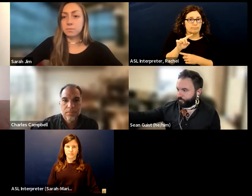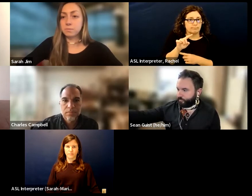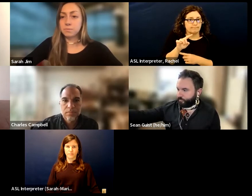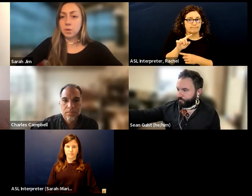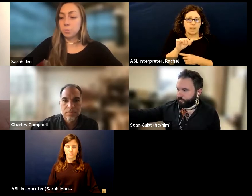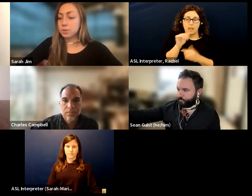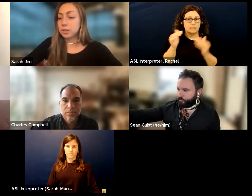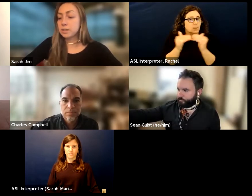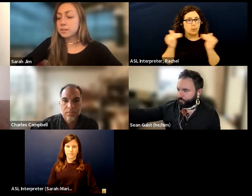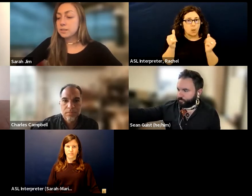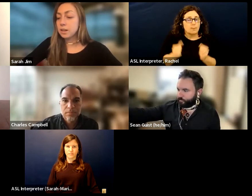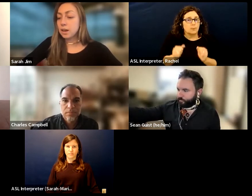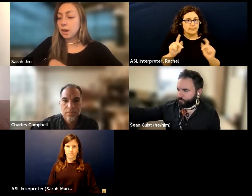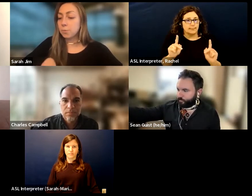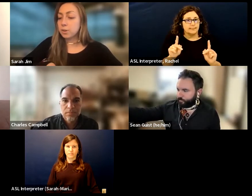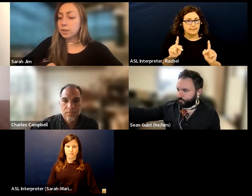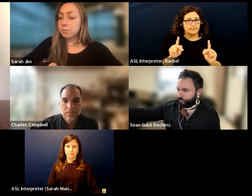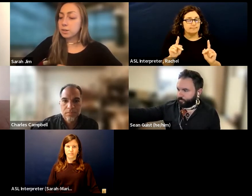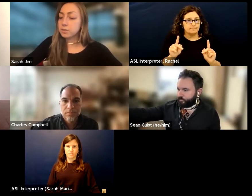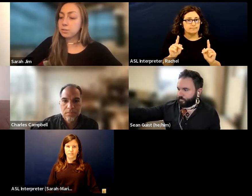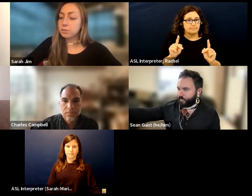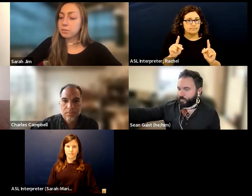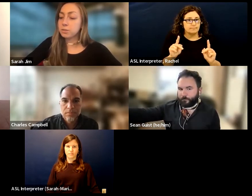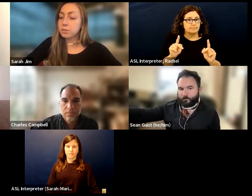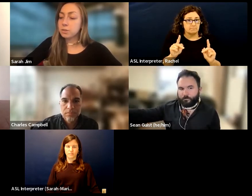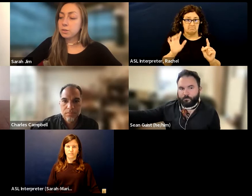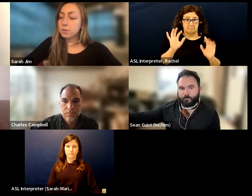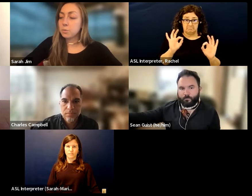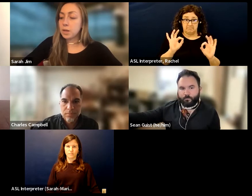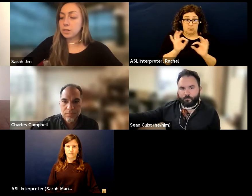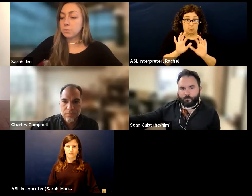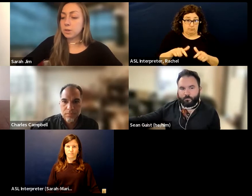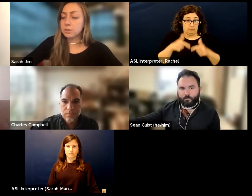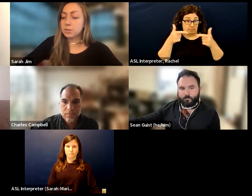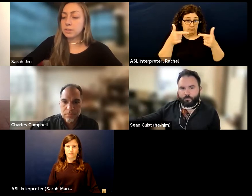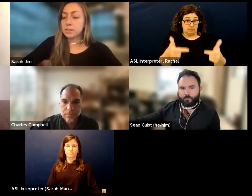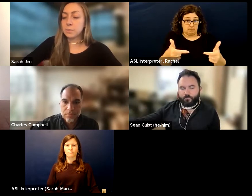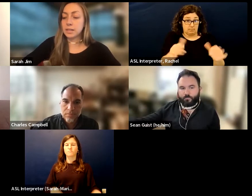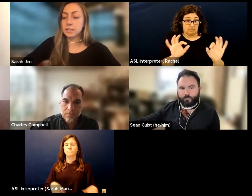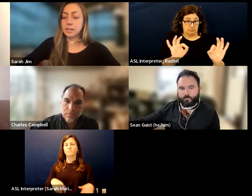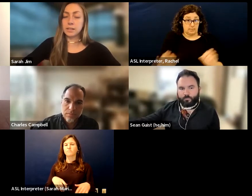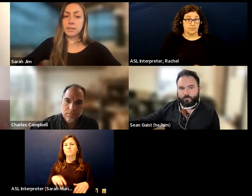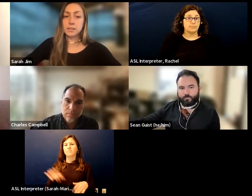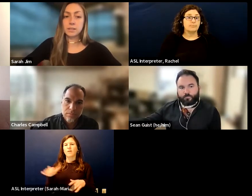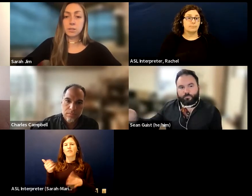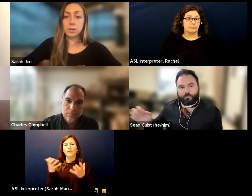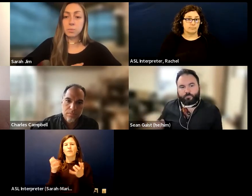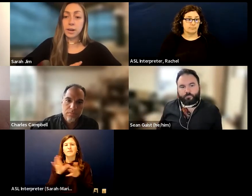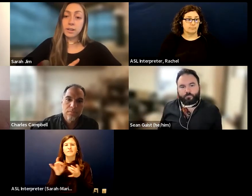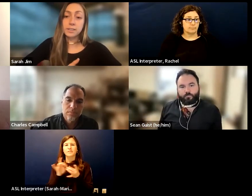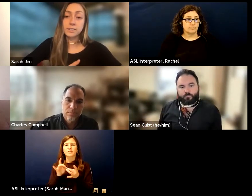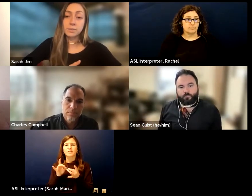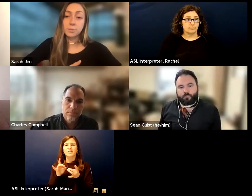unequal opportunities. One thing I wanted to mention was just dismantling